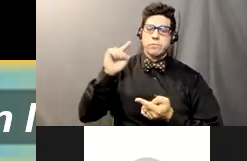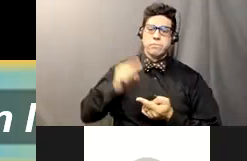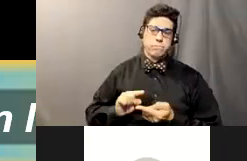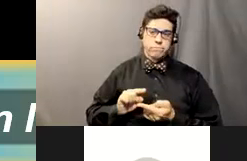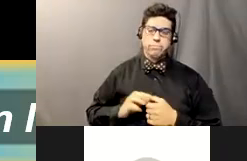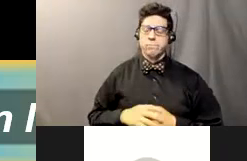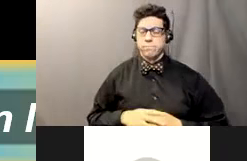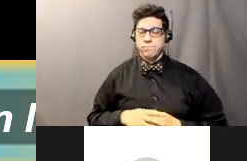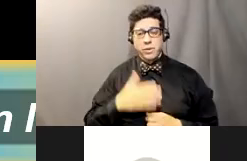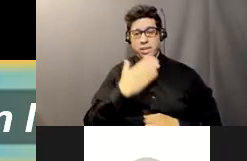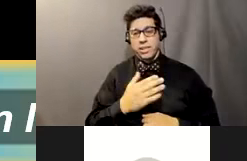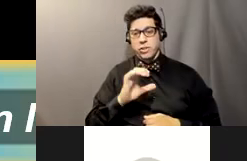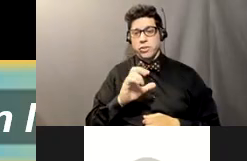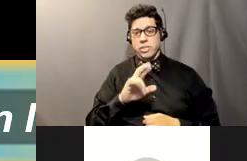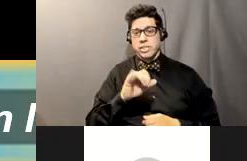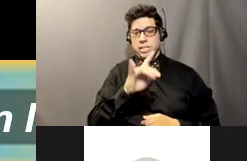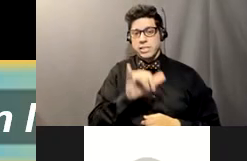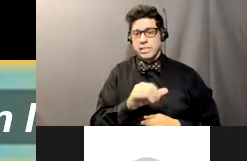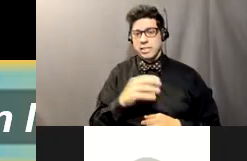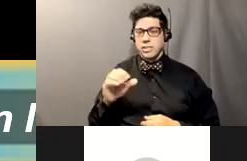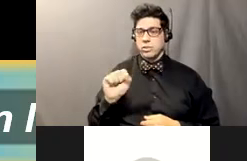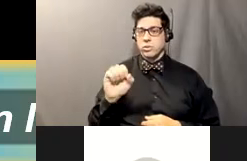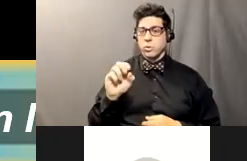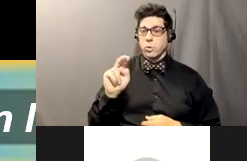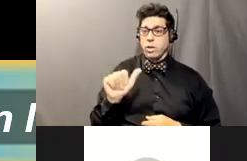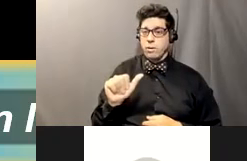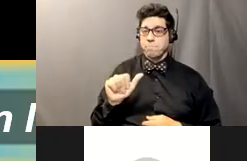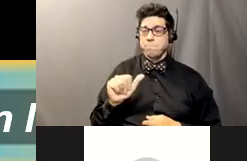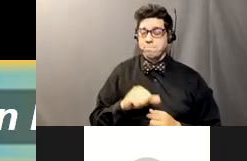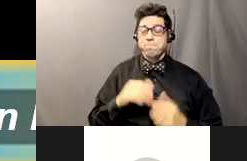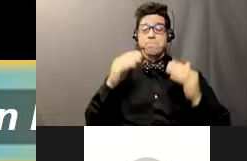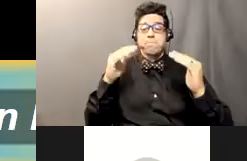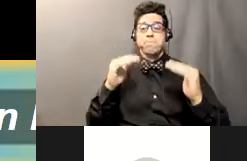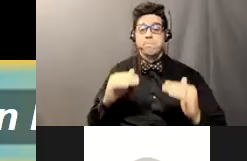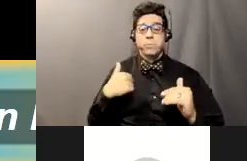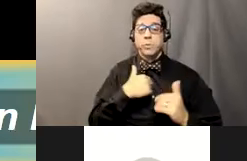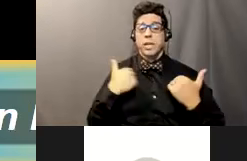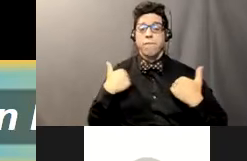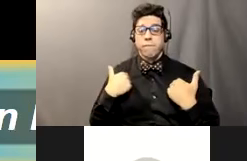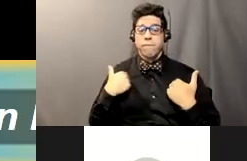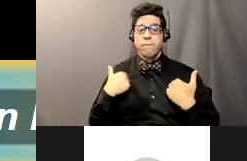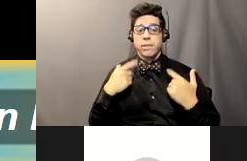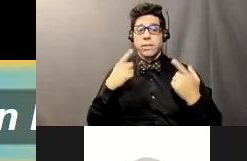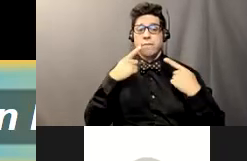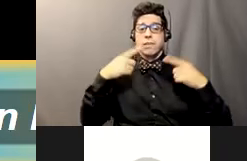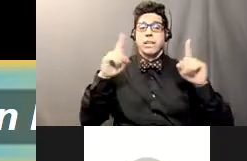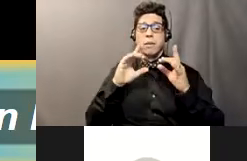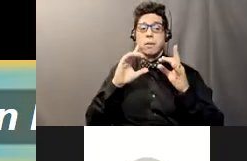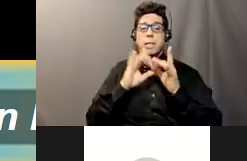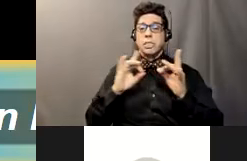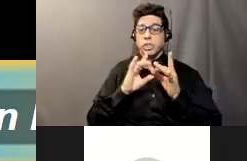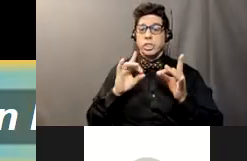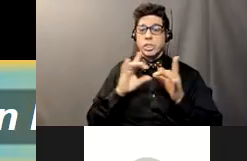Terrific. Thank you, Christy and Sona, for that update. Next up is our effective messaging